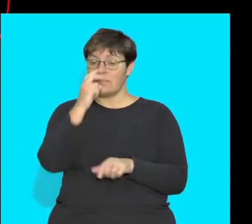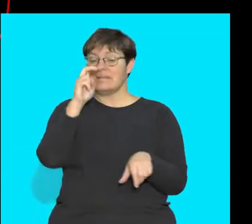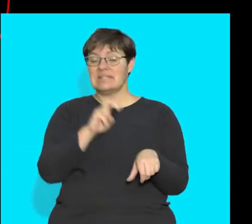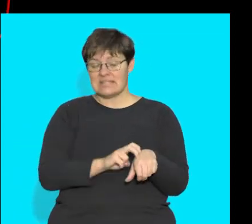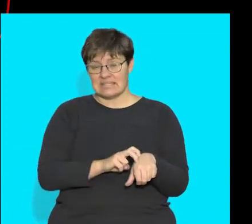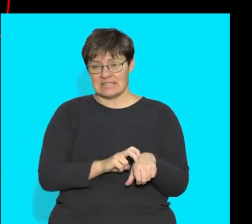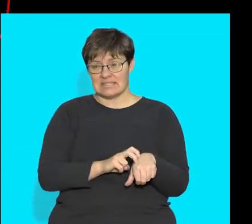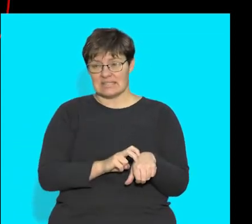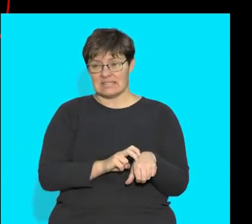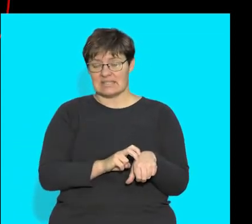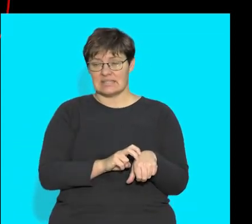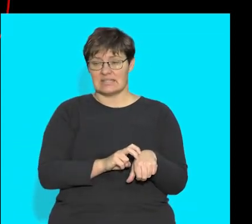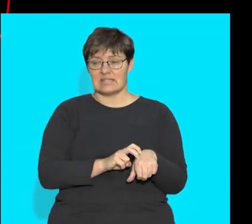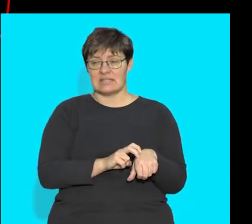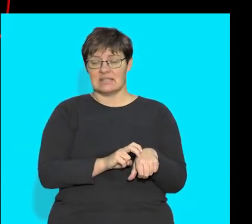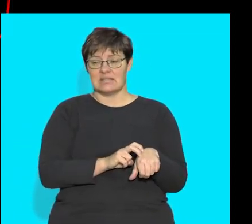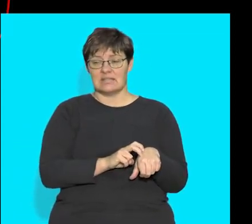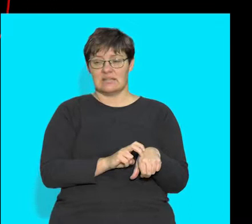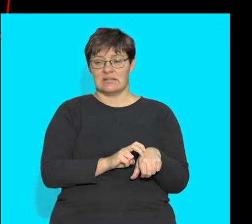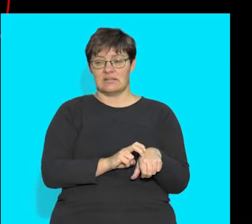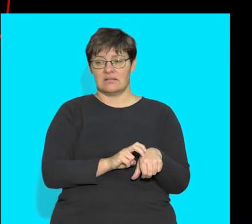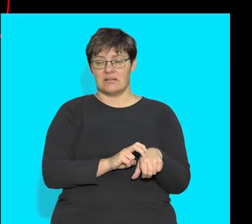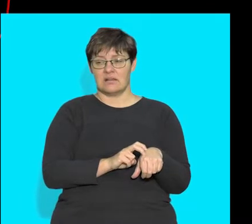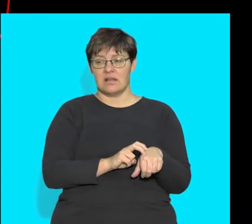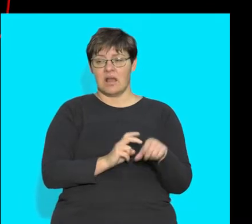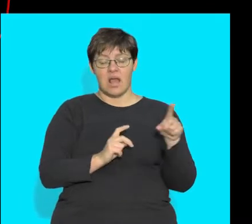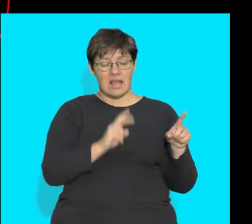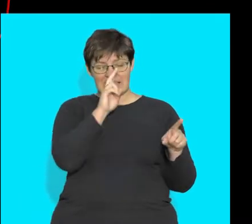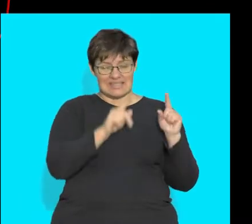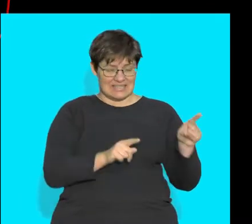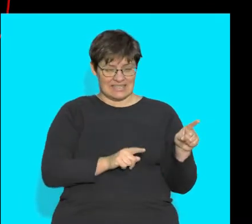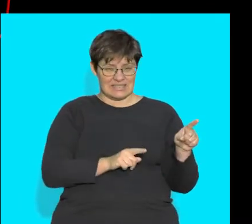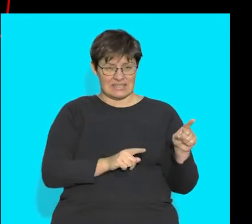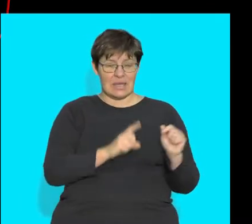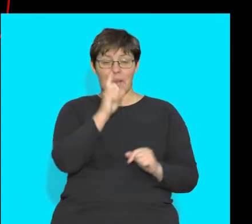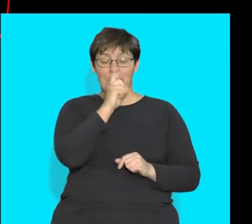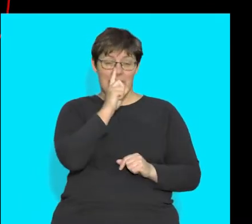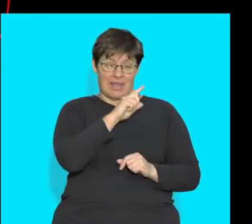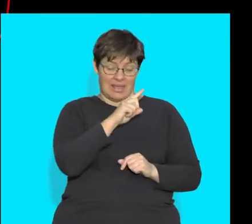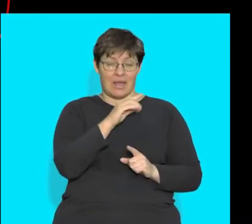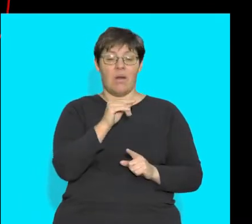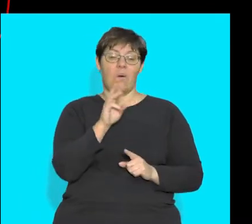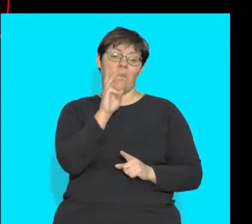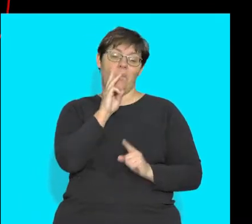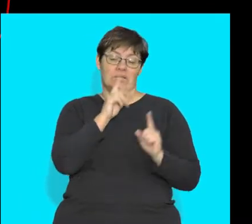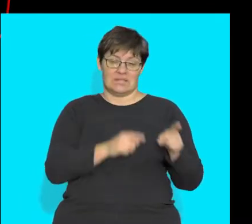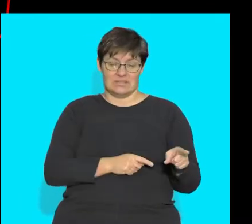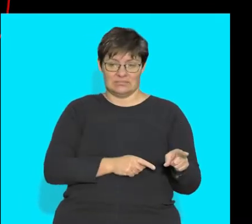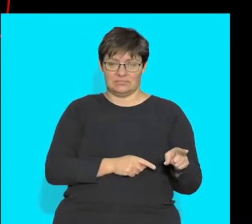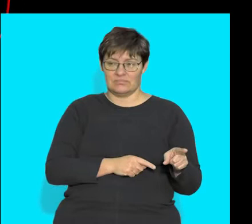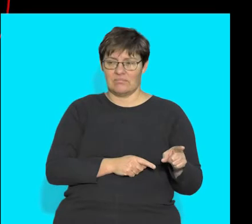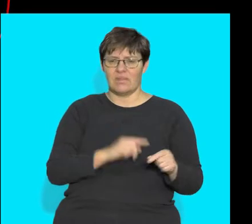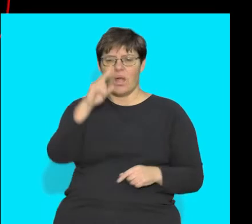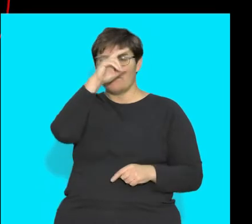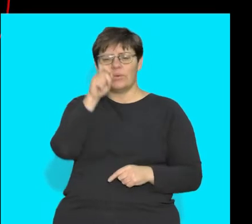have, all right, a concentration gradient. Now, if you have a look, this pink is the water. These little